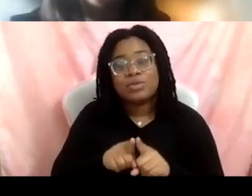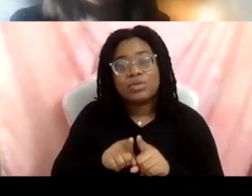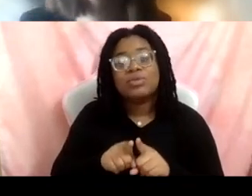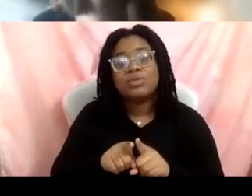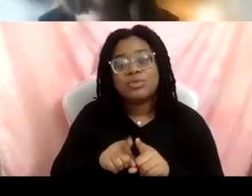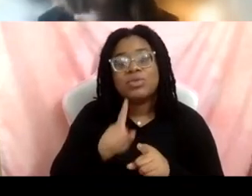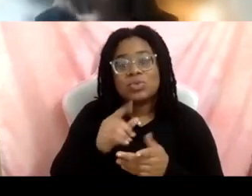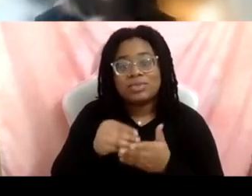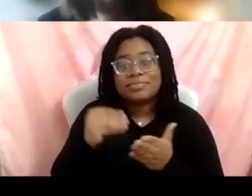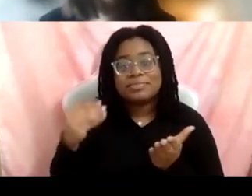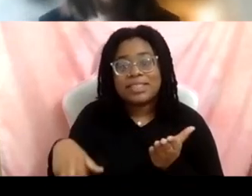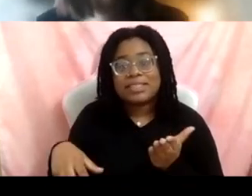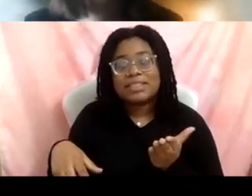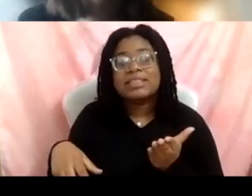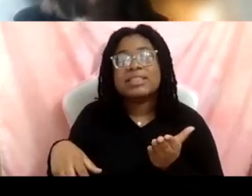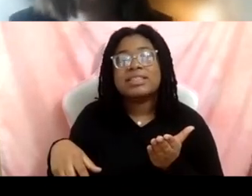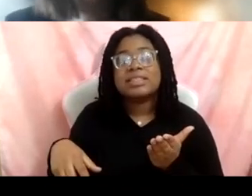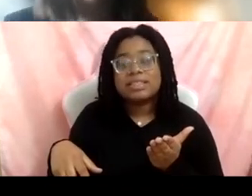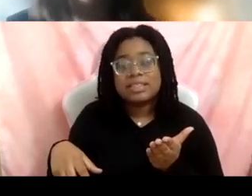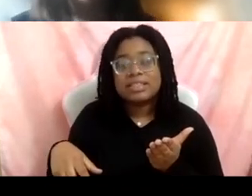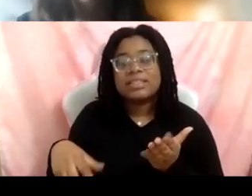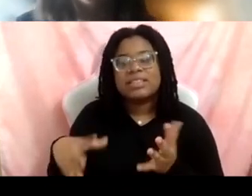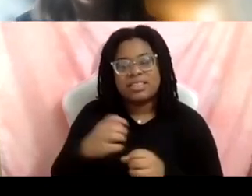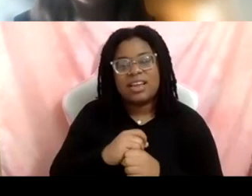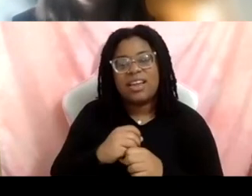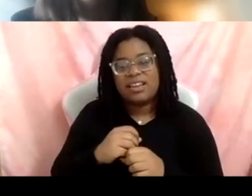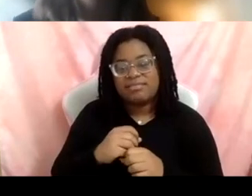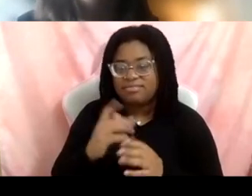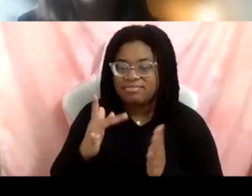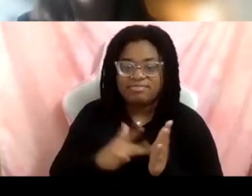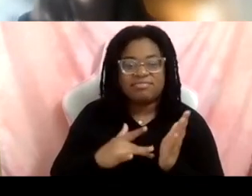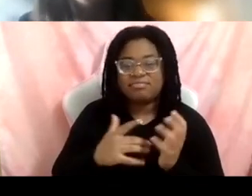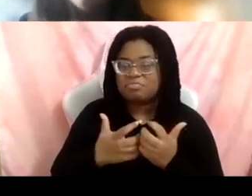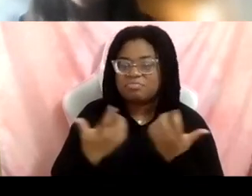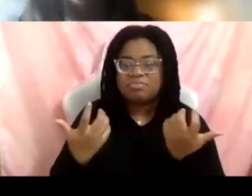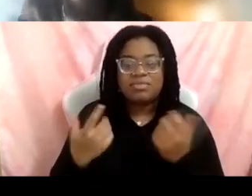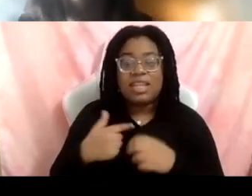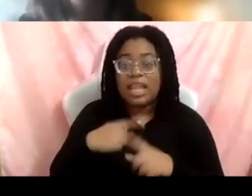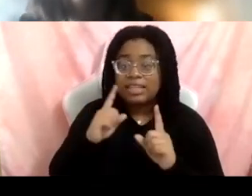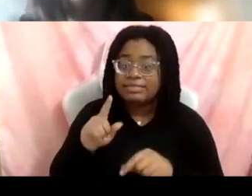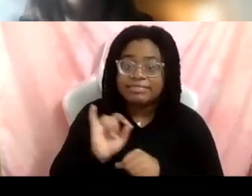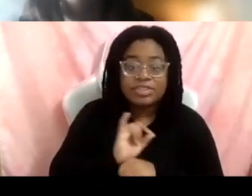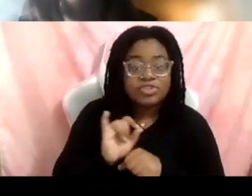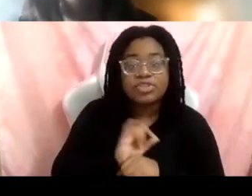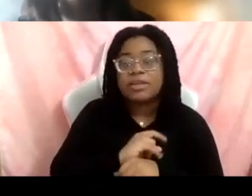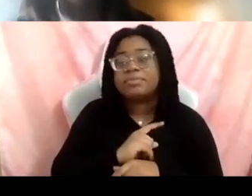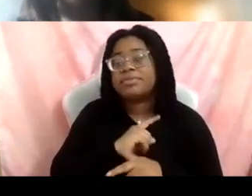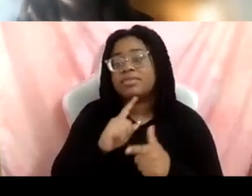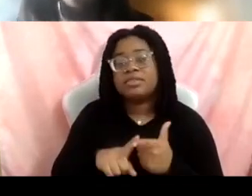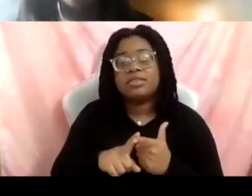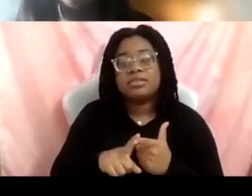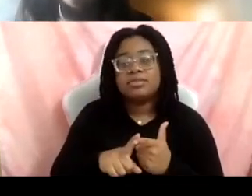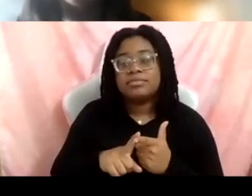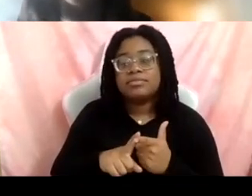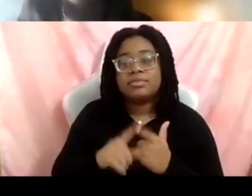kind of expensive, take advantage of as much as you can. Like, I did internships, I did just a